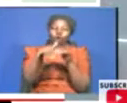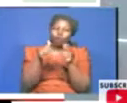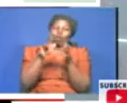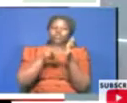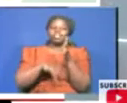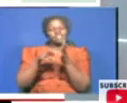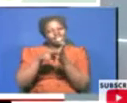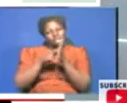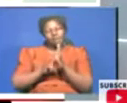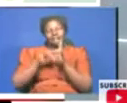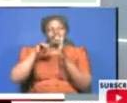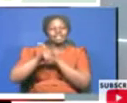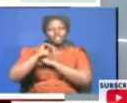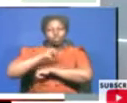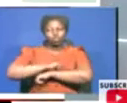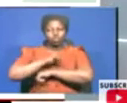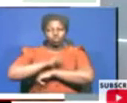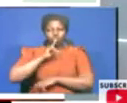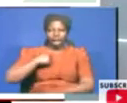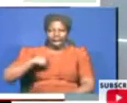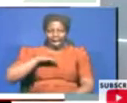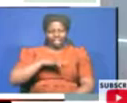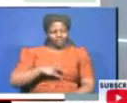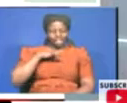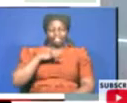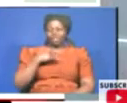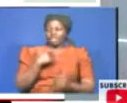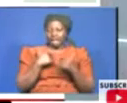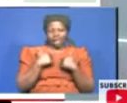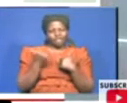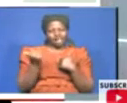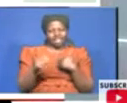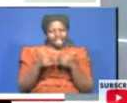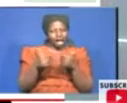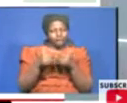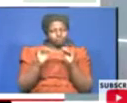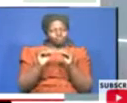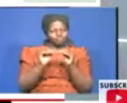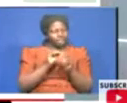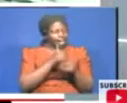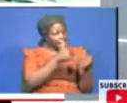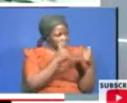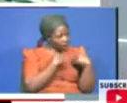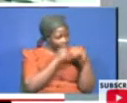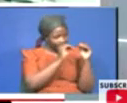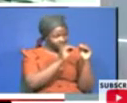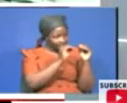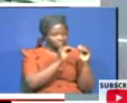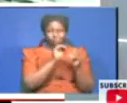okay, in a school. Ah. So we feel we don't have any gap. There's no gap. There is no gap. Let me ask you,